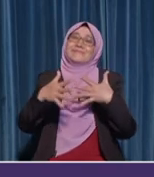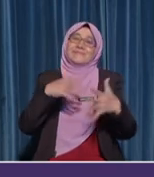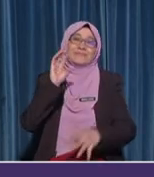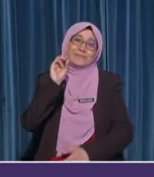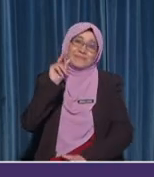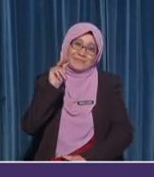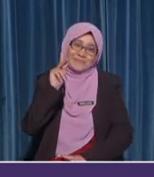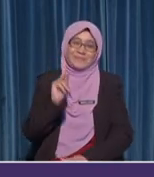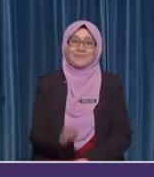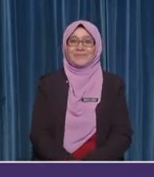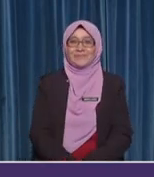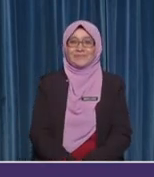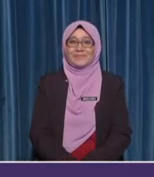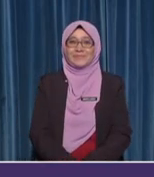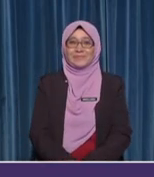questions.